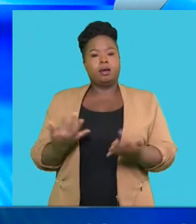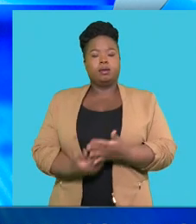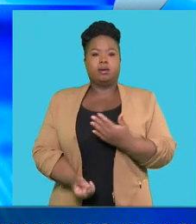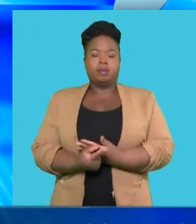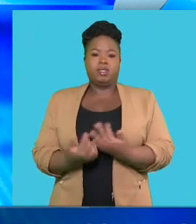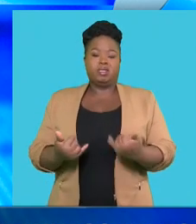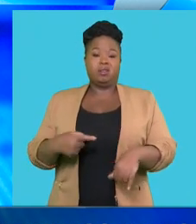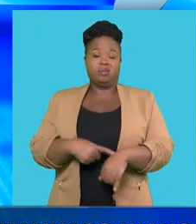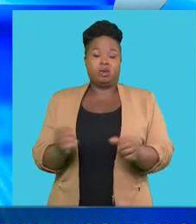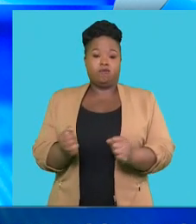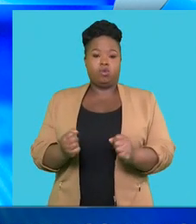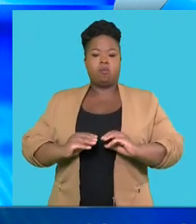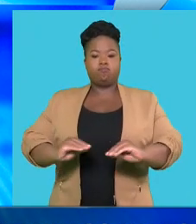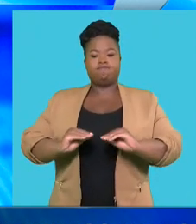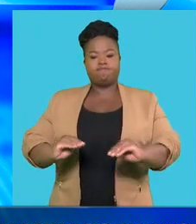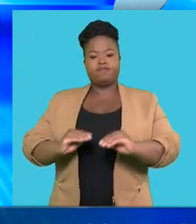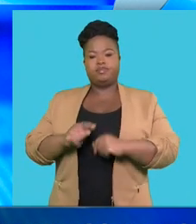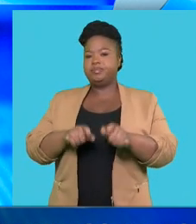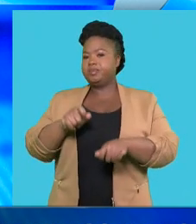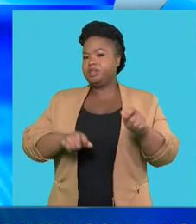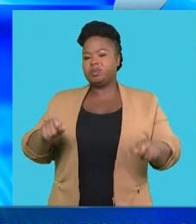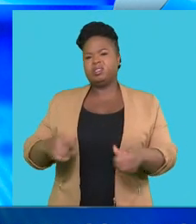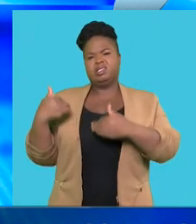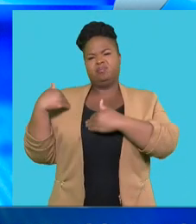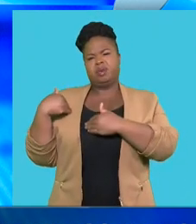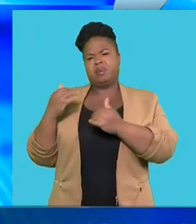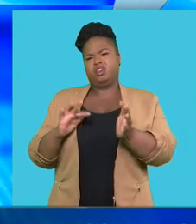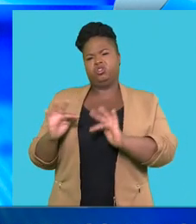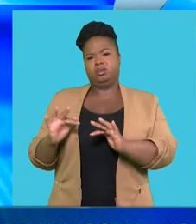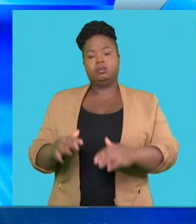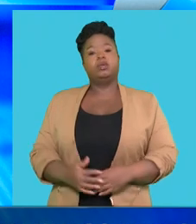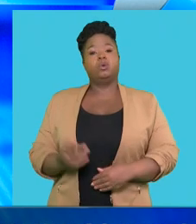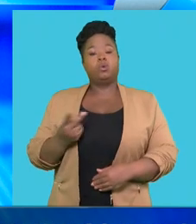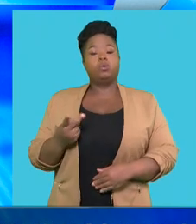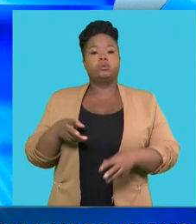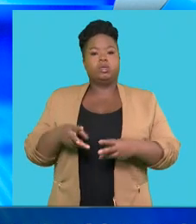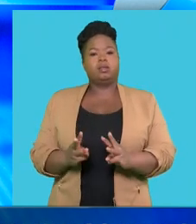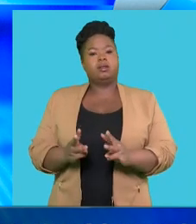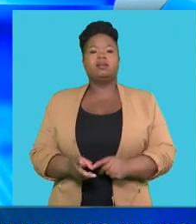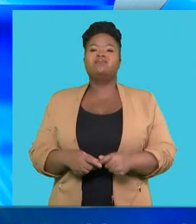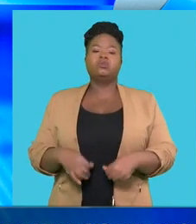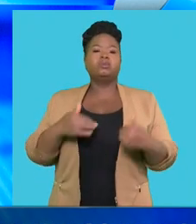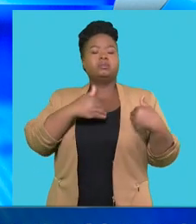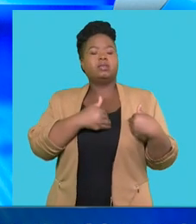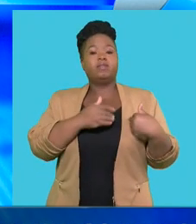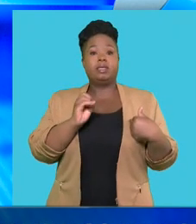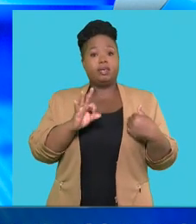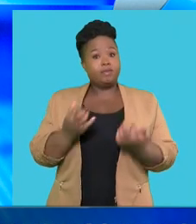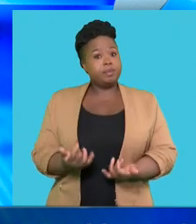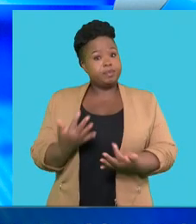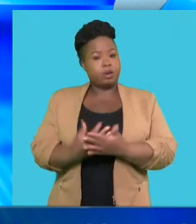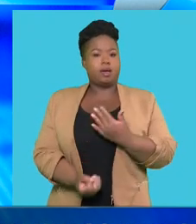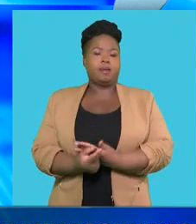ke befundise izakhamizi mayelana nokuphepha emlilweni kanjalo nezinyathelo eziphephile engasetshenziswa uma kwenzeka kuqubuka